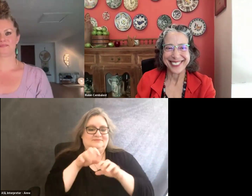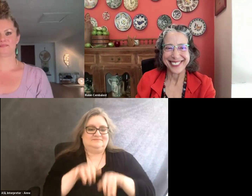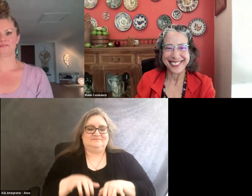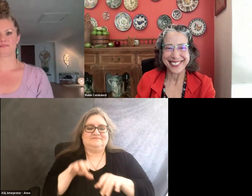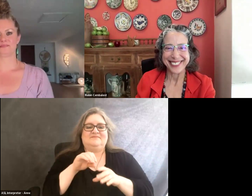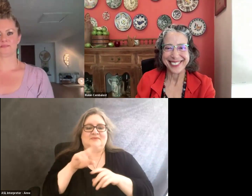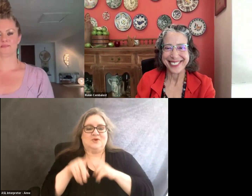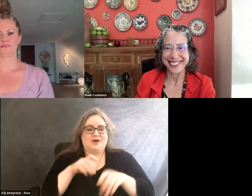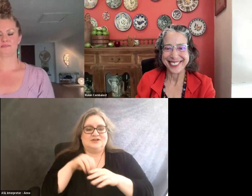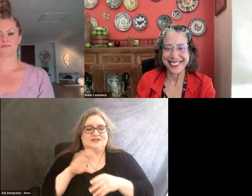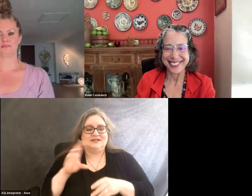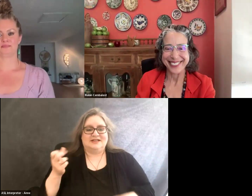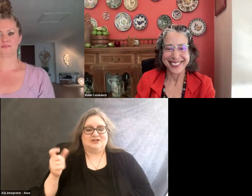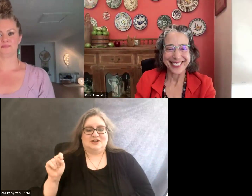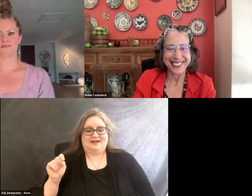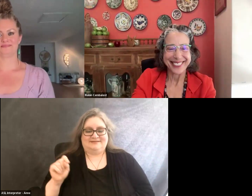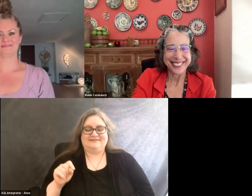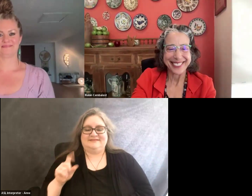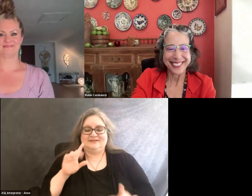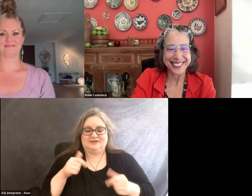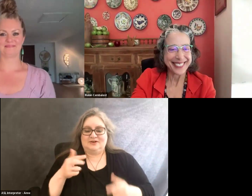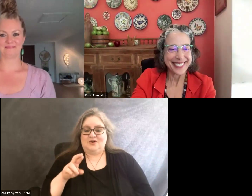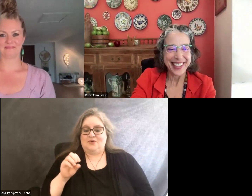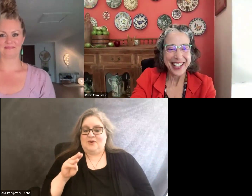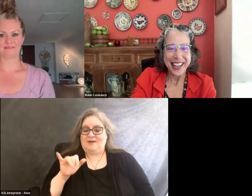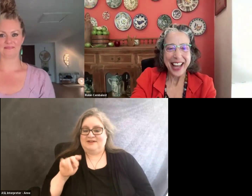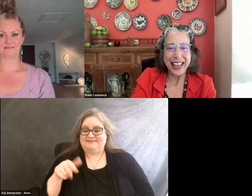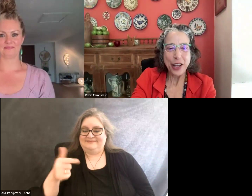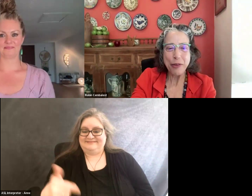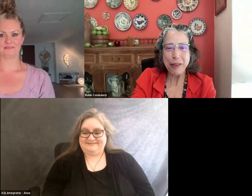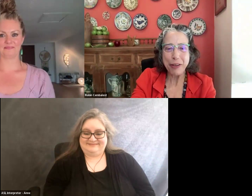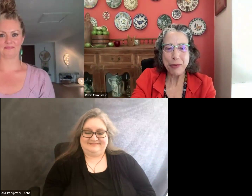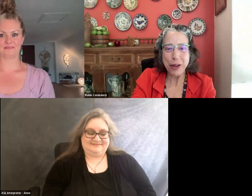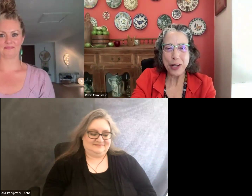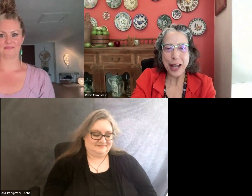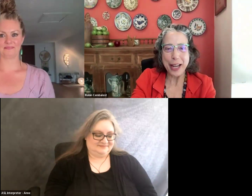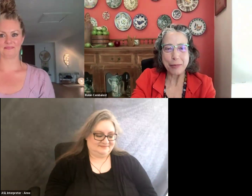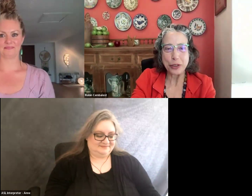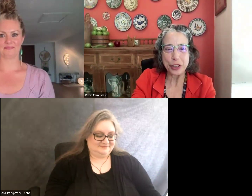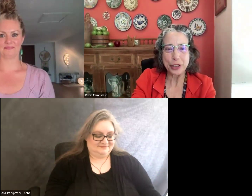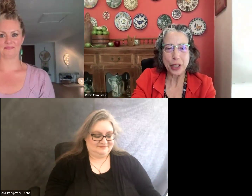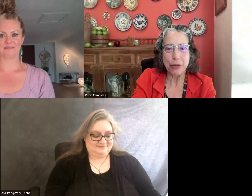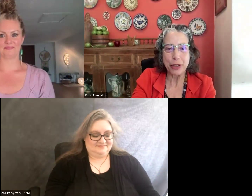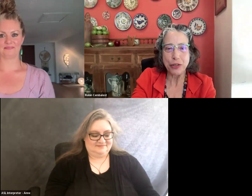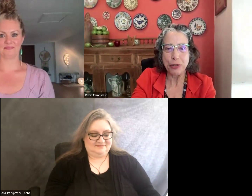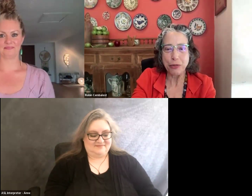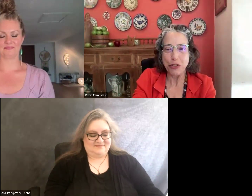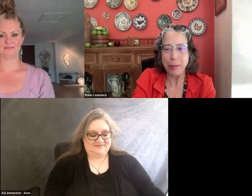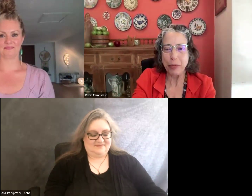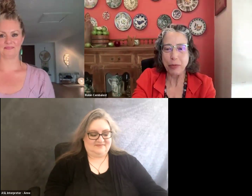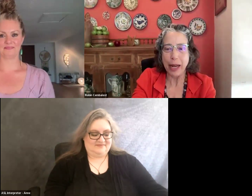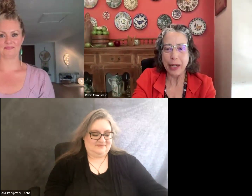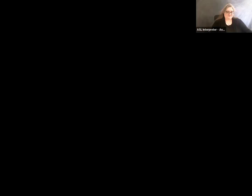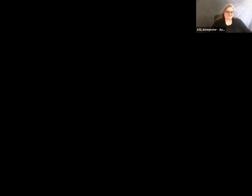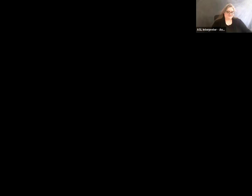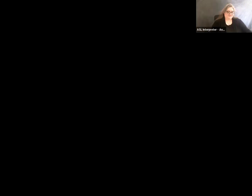in the chat throughout. Robin, I will pass the microphone to you. Hello, everyone. I am just going to